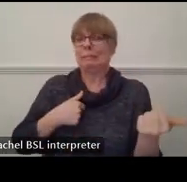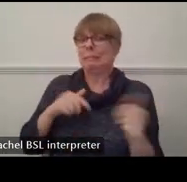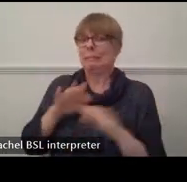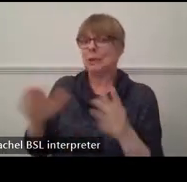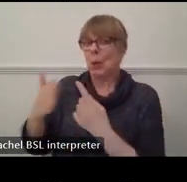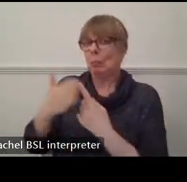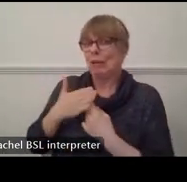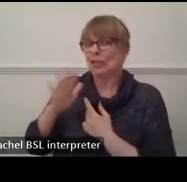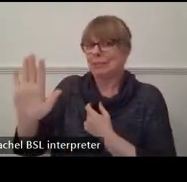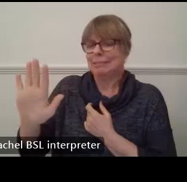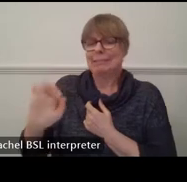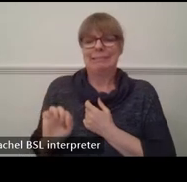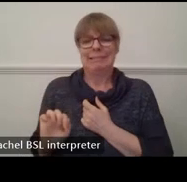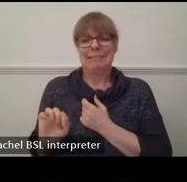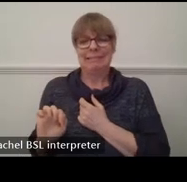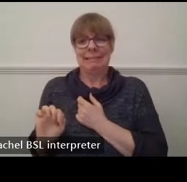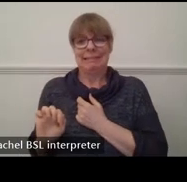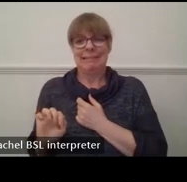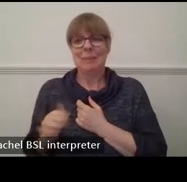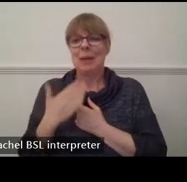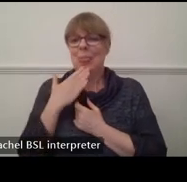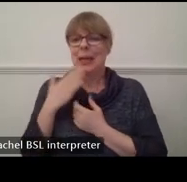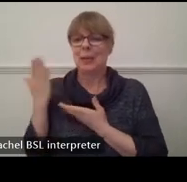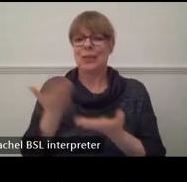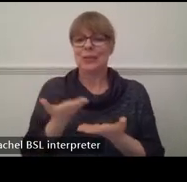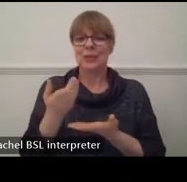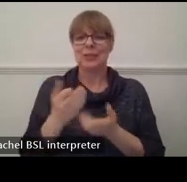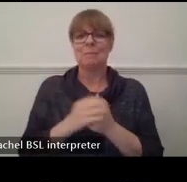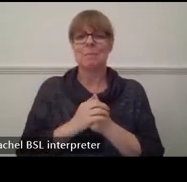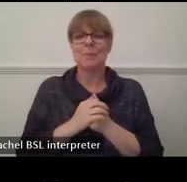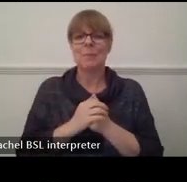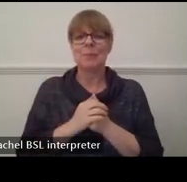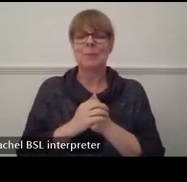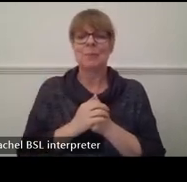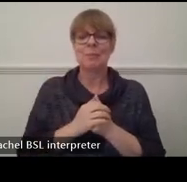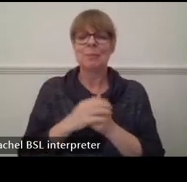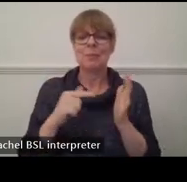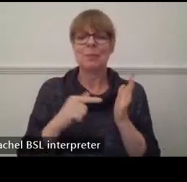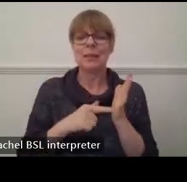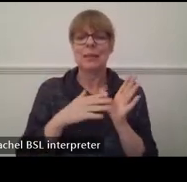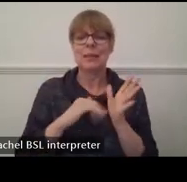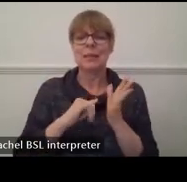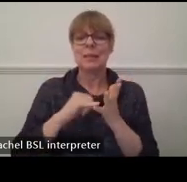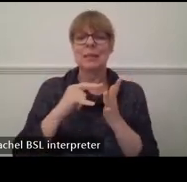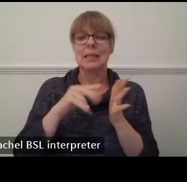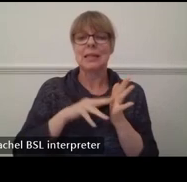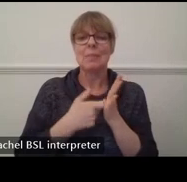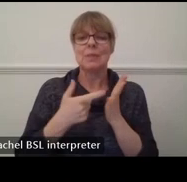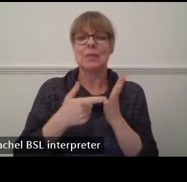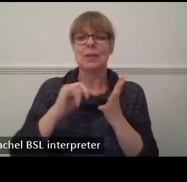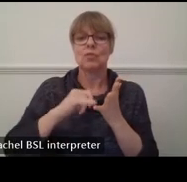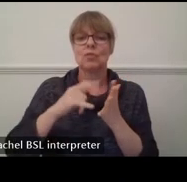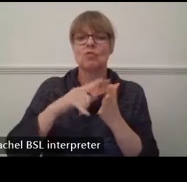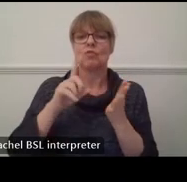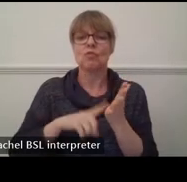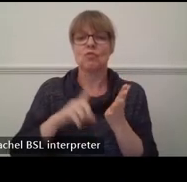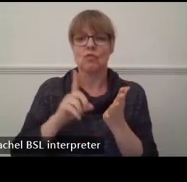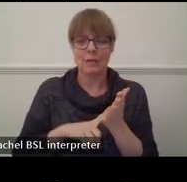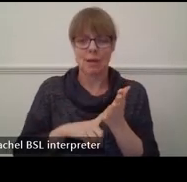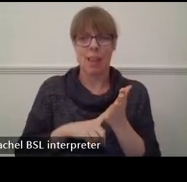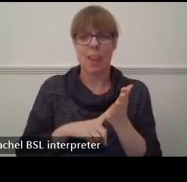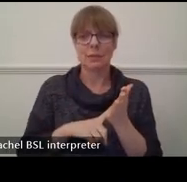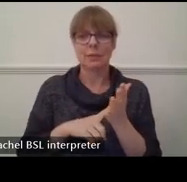don't be that introduction, really. So my name is Tamsin Russell. As a visual description, I'm a middle-aged white-skinned